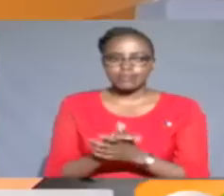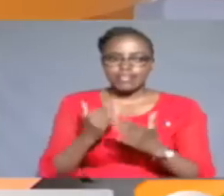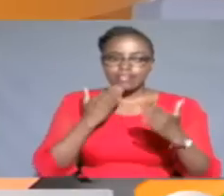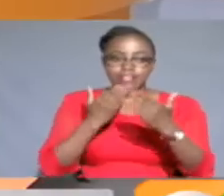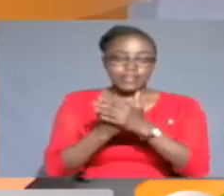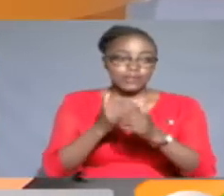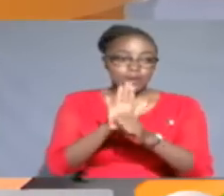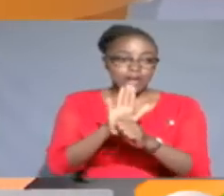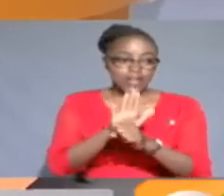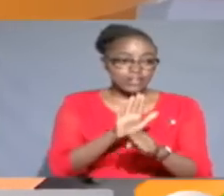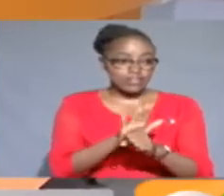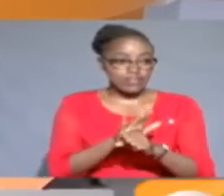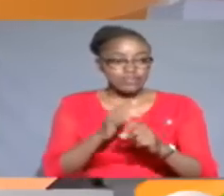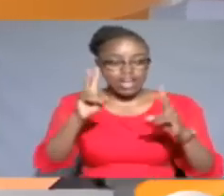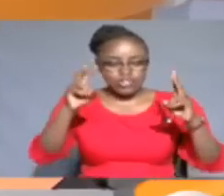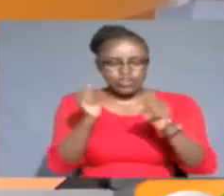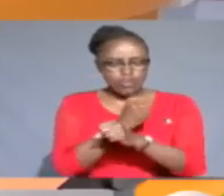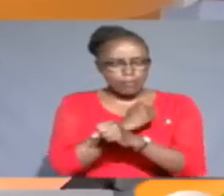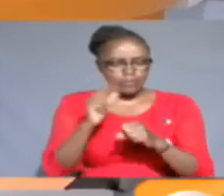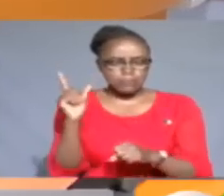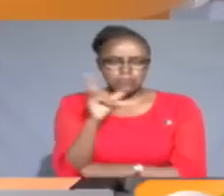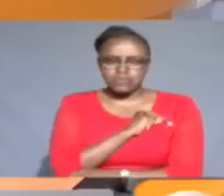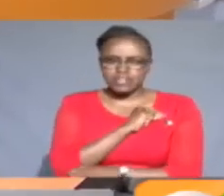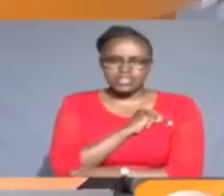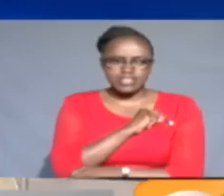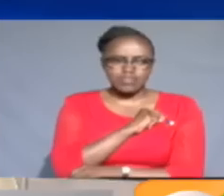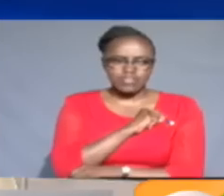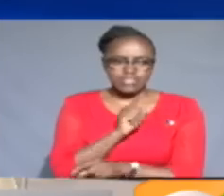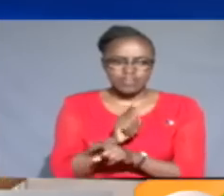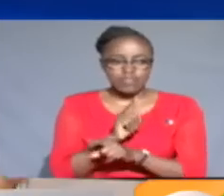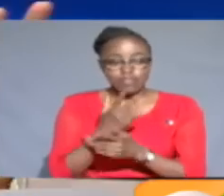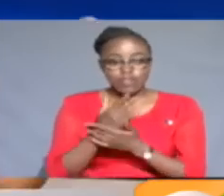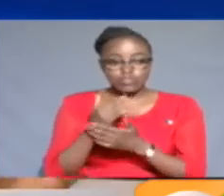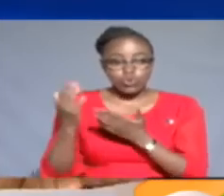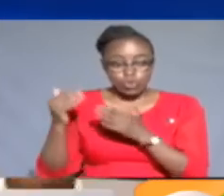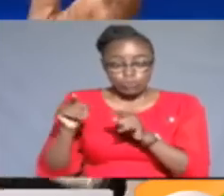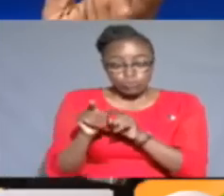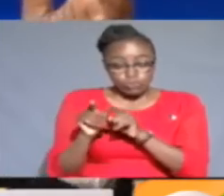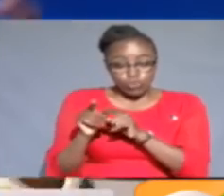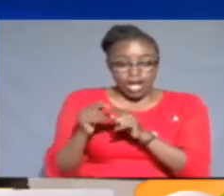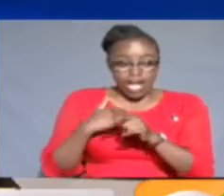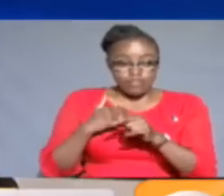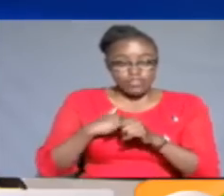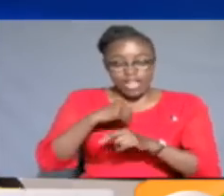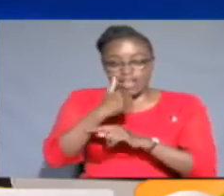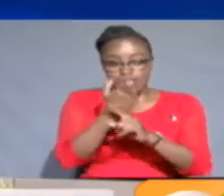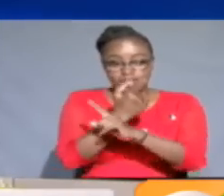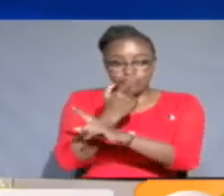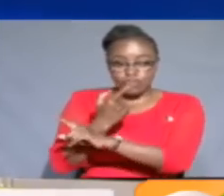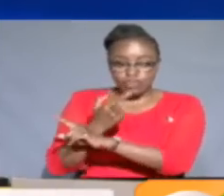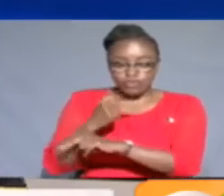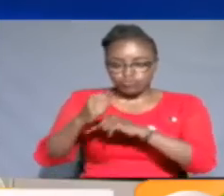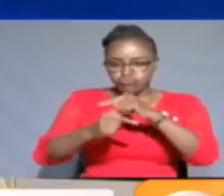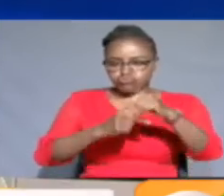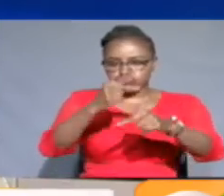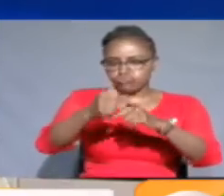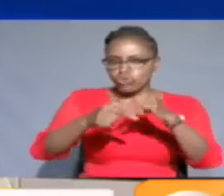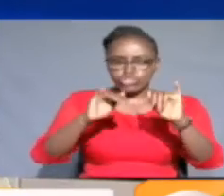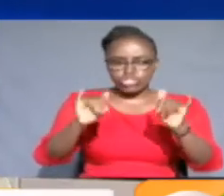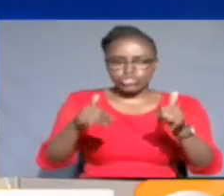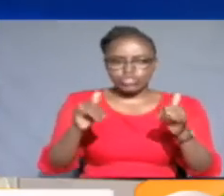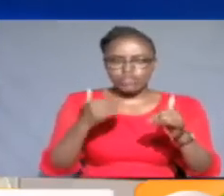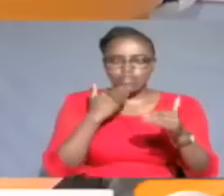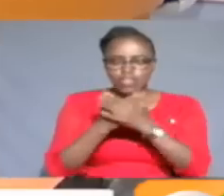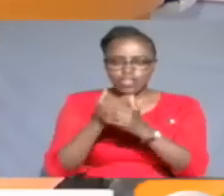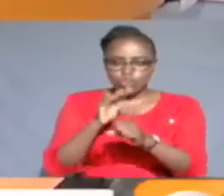so much. This is not a topic we can exhaust, of course, in one show. So I'm looking forward to having you Absolutely. And others, of course, in subsequent shows. But thank you so much.